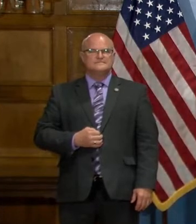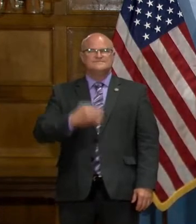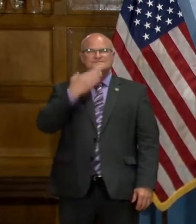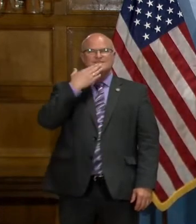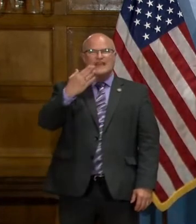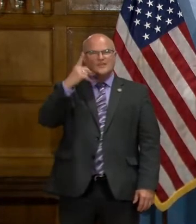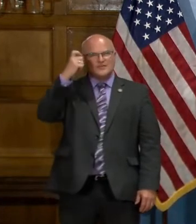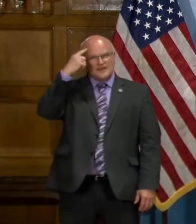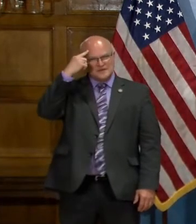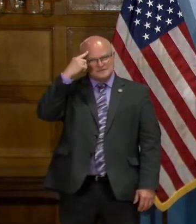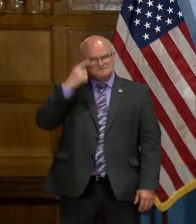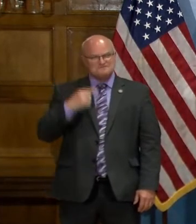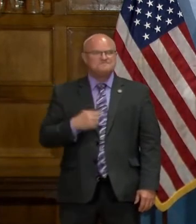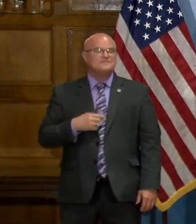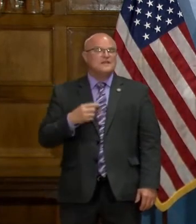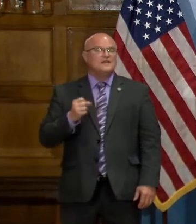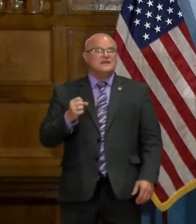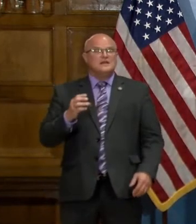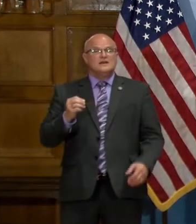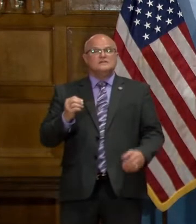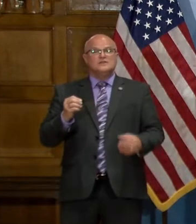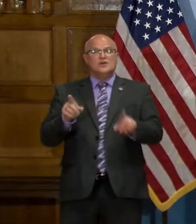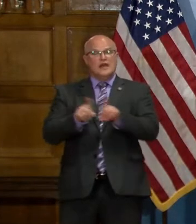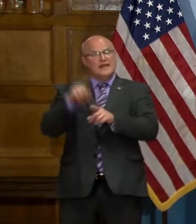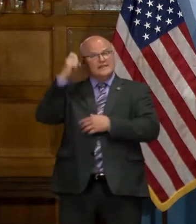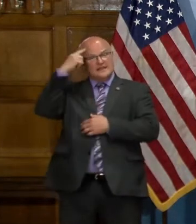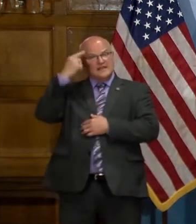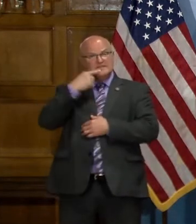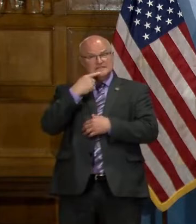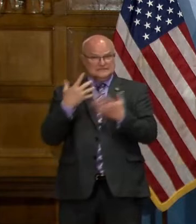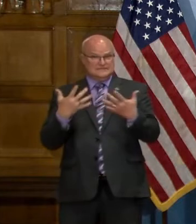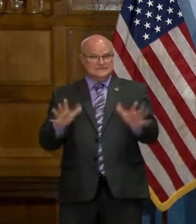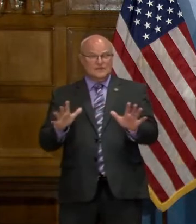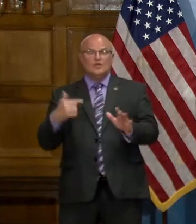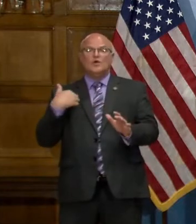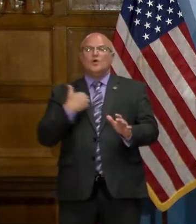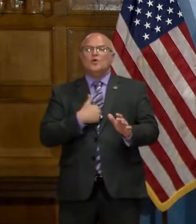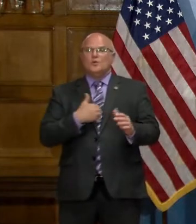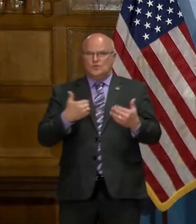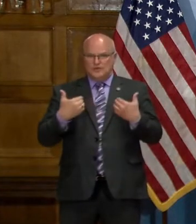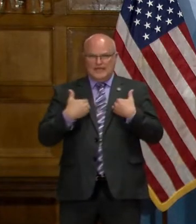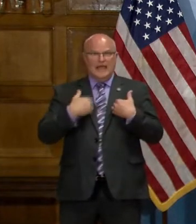Thank you, Governor. So as the Governor has stated, we